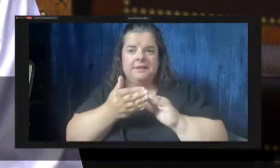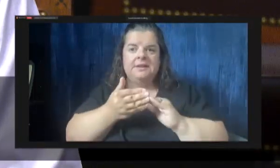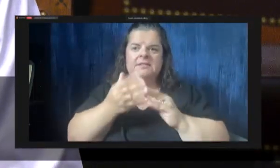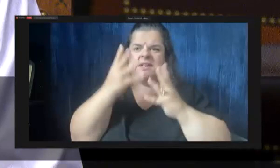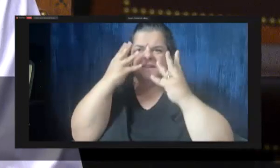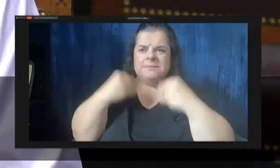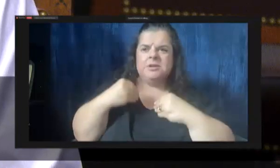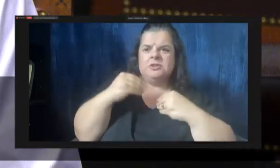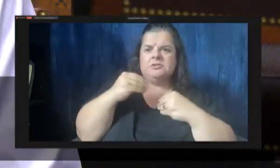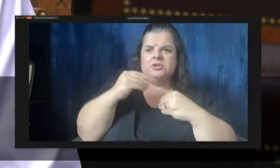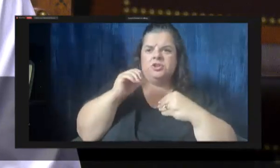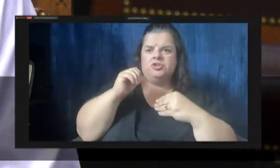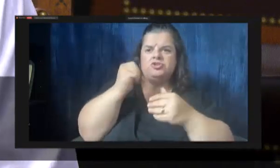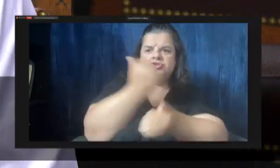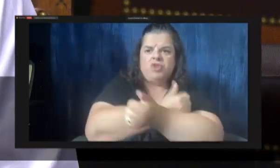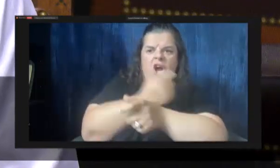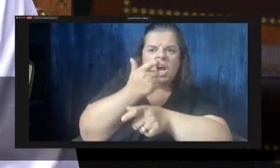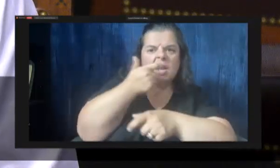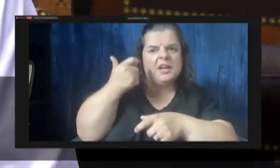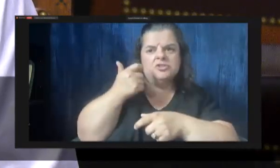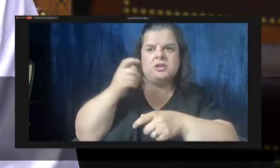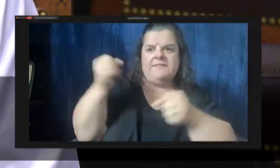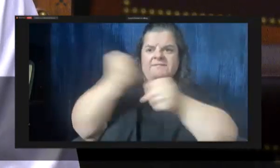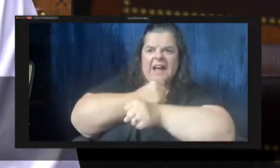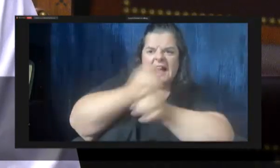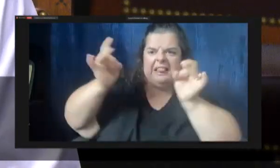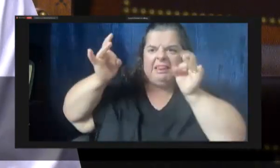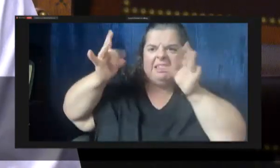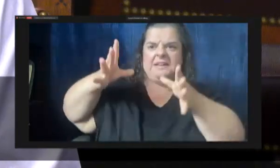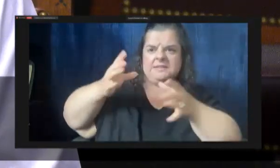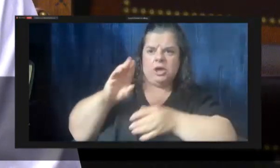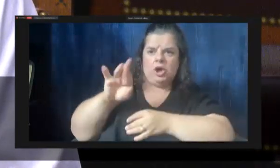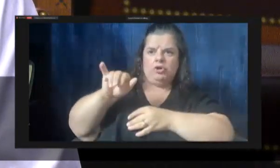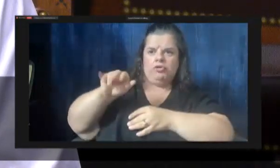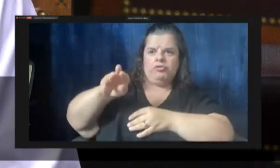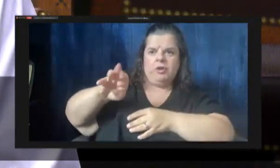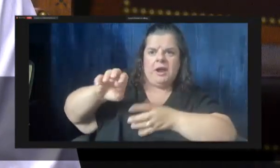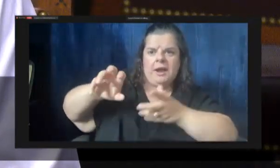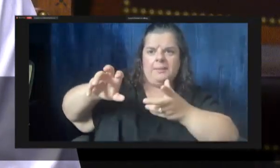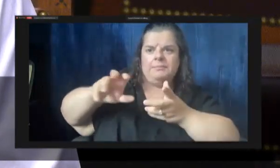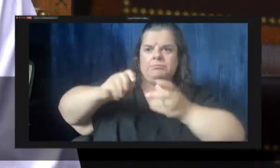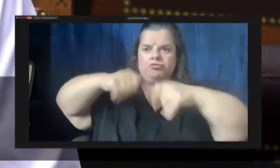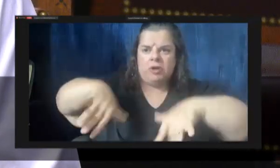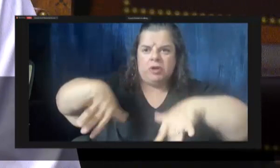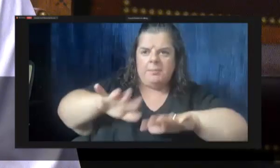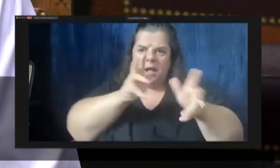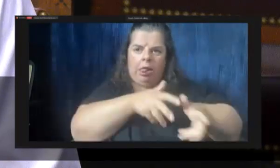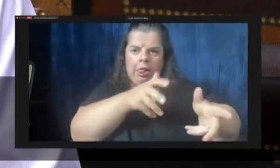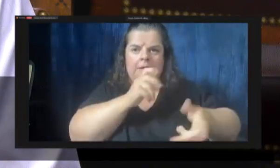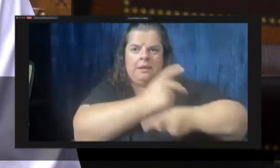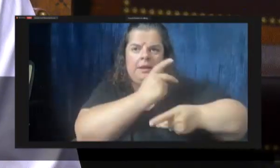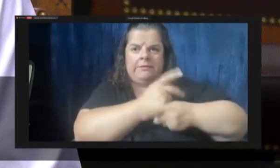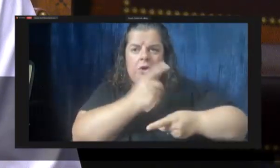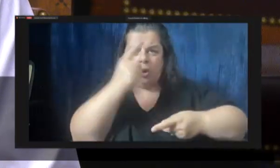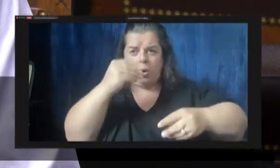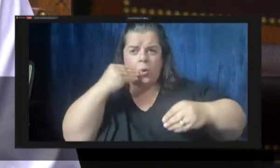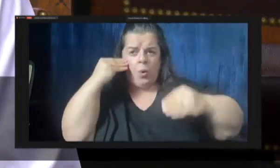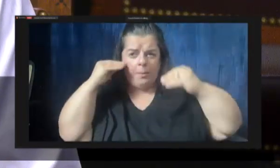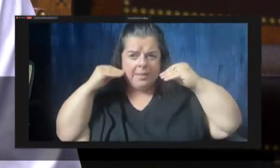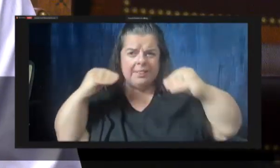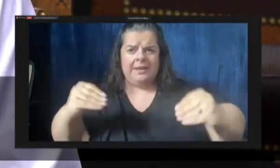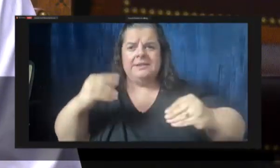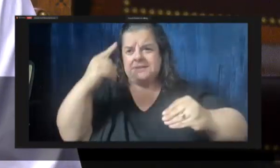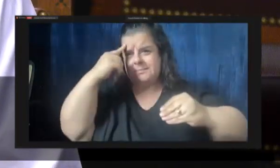drug addiction, crime, properties that are not cared for, homelessness, mentally ill individuals, garbage, and